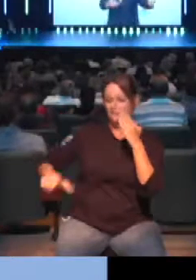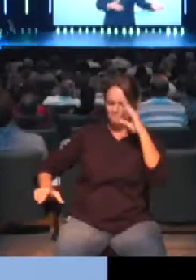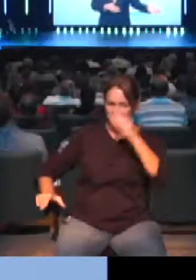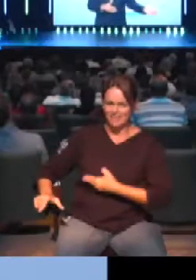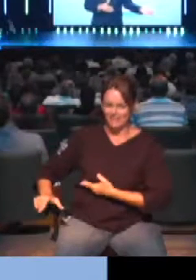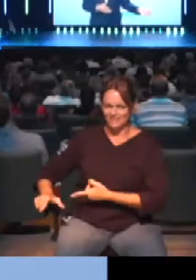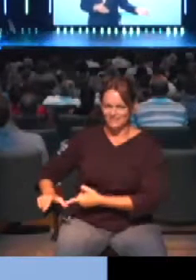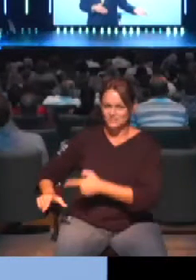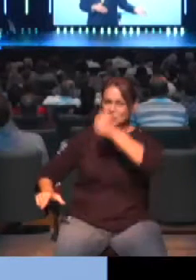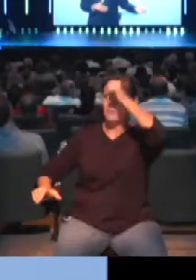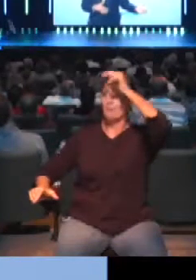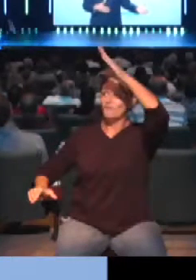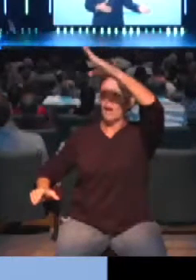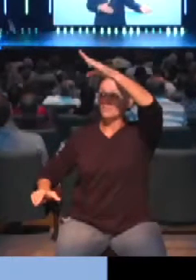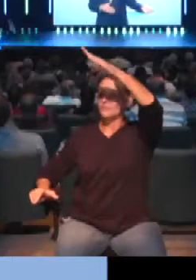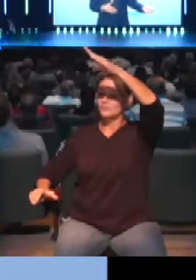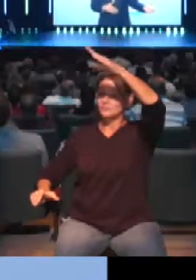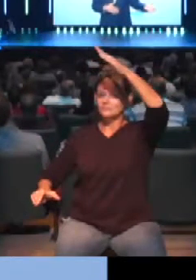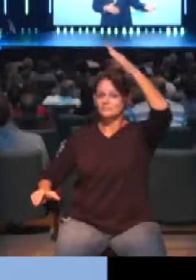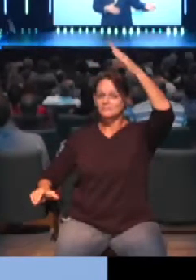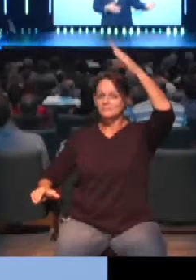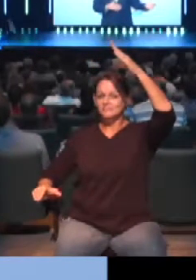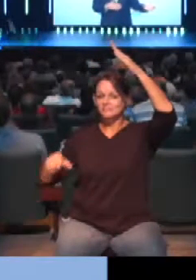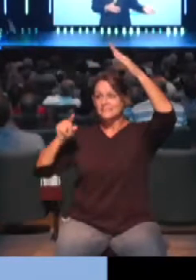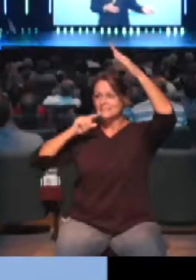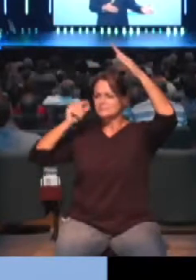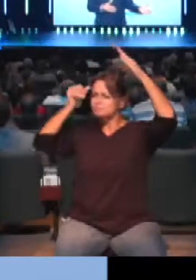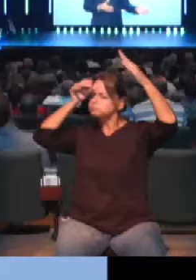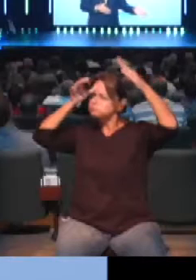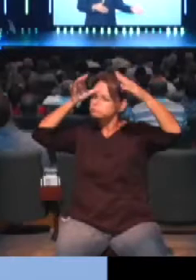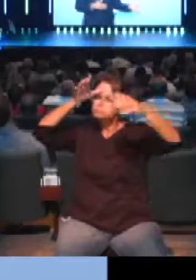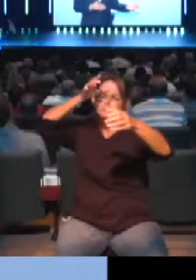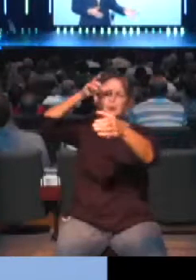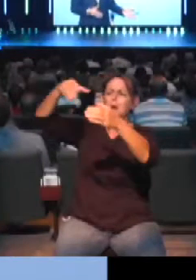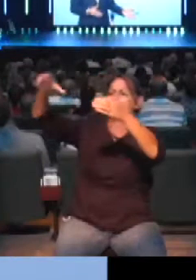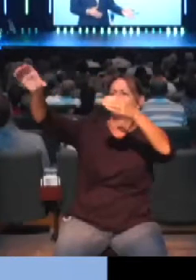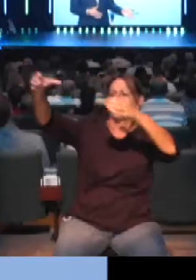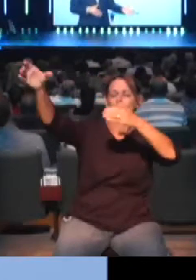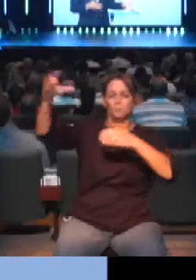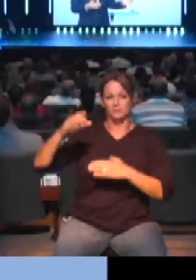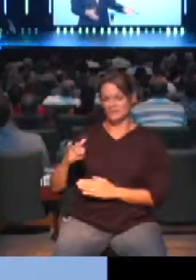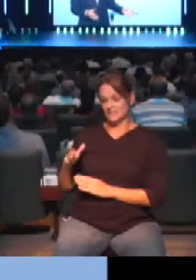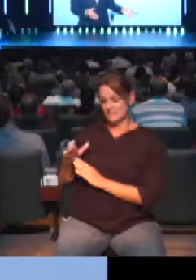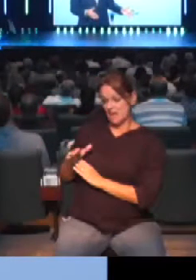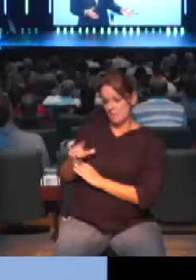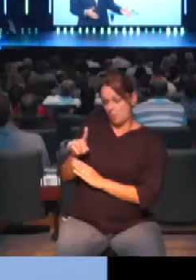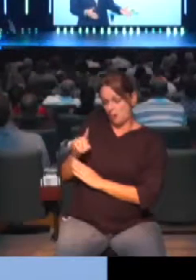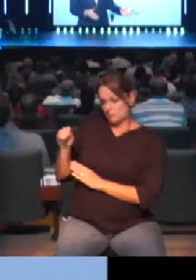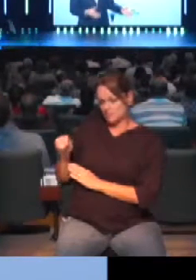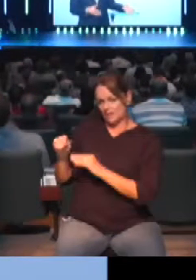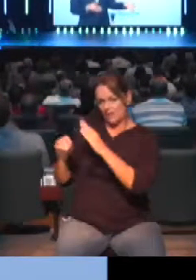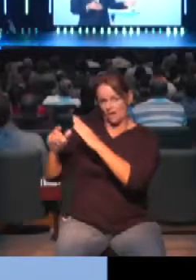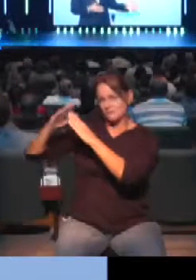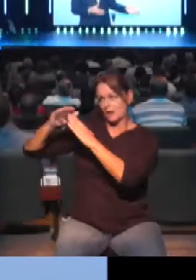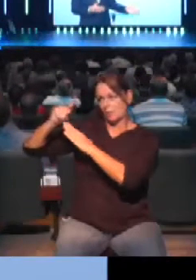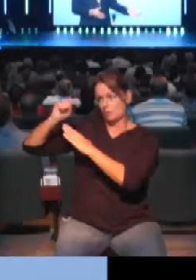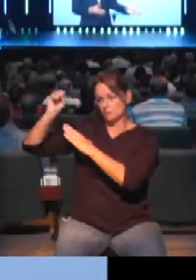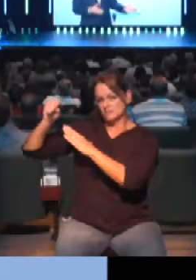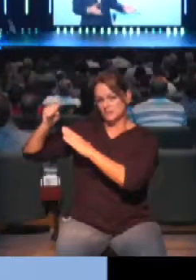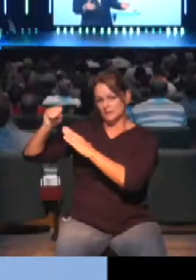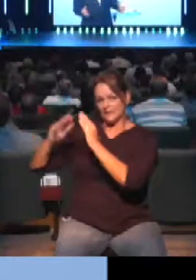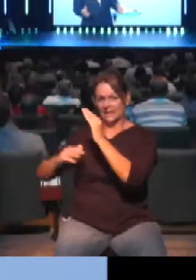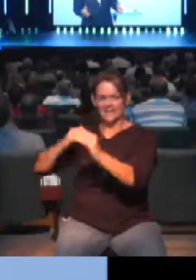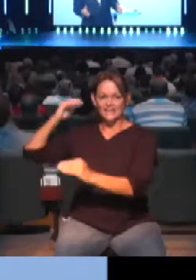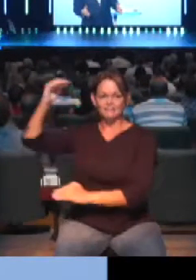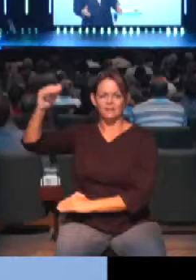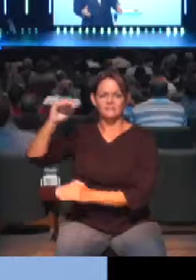but he and one of my sons, my second-born son scored in the top 1% of the top 1% in